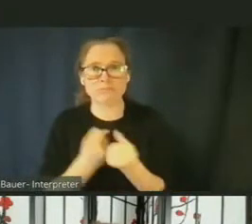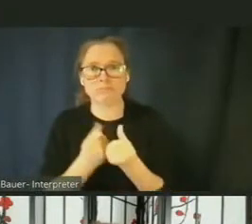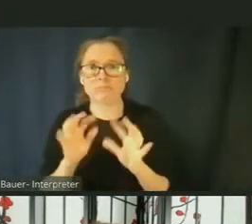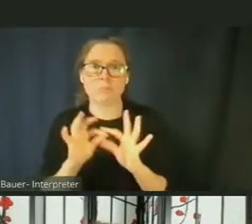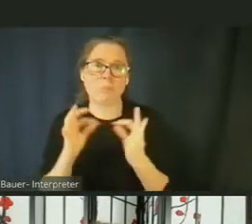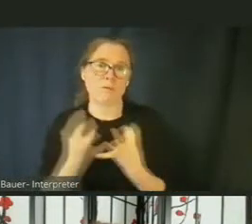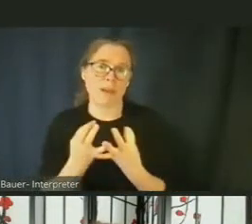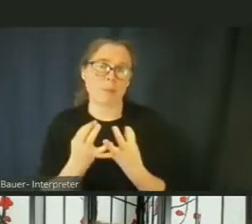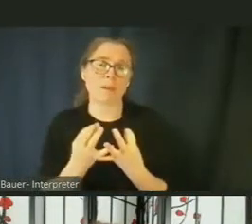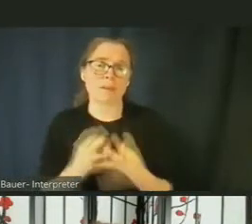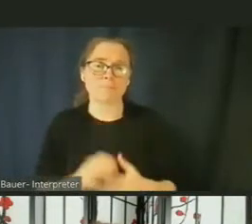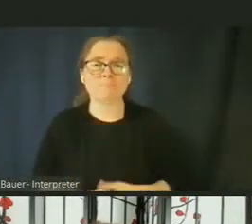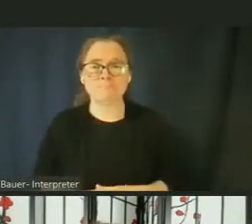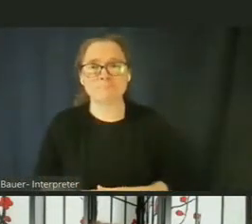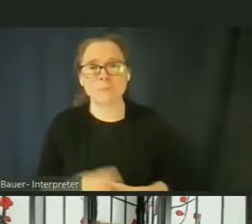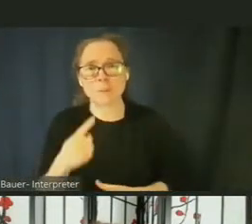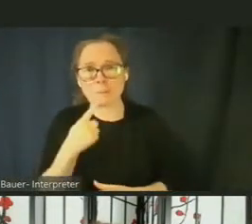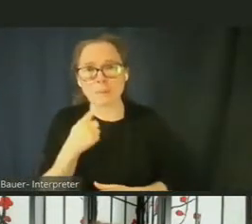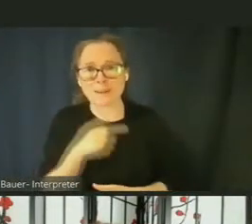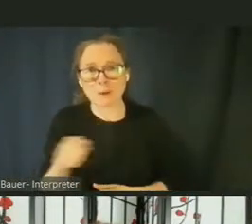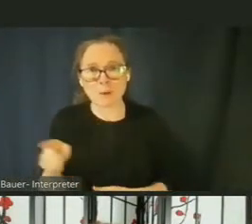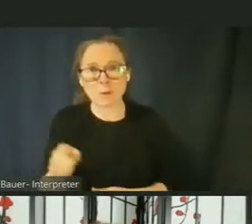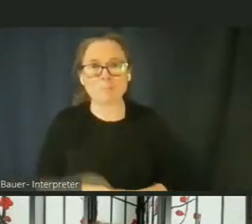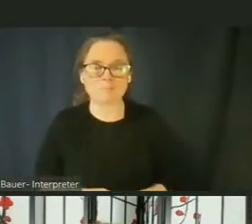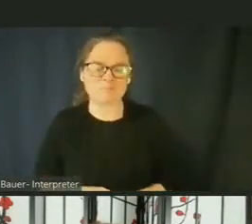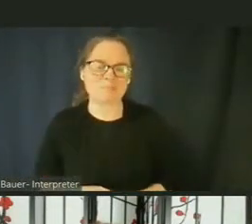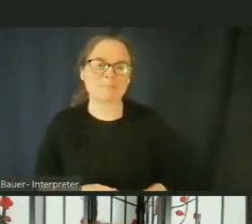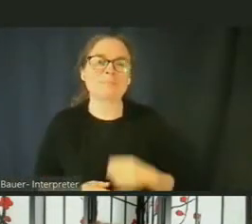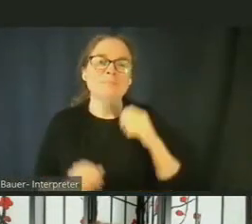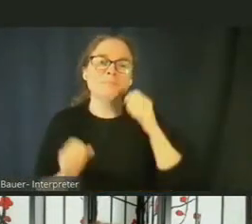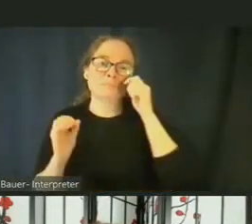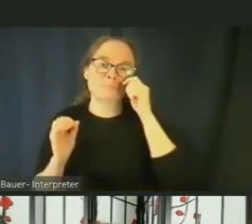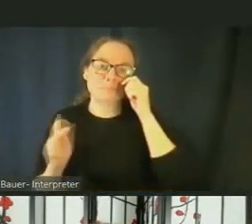appreciate it. And we miss you. So I'm